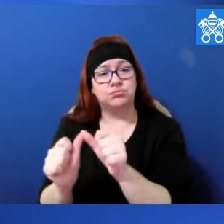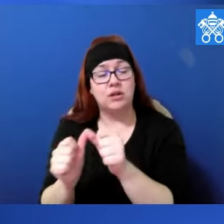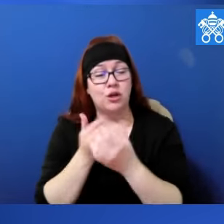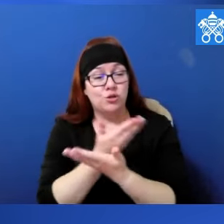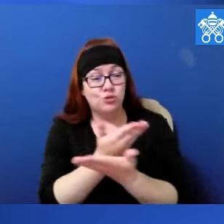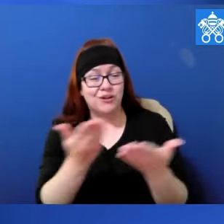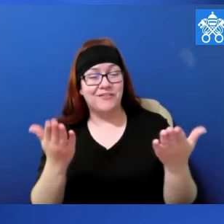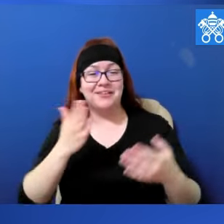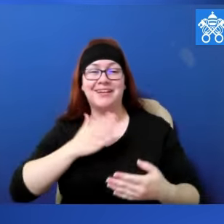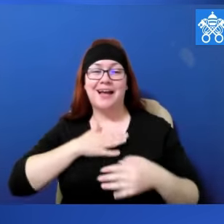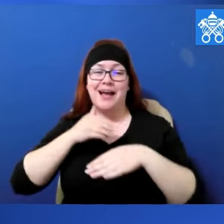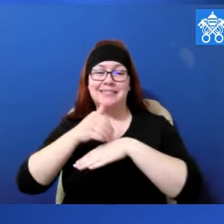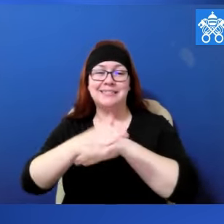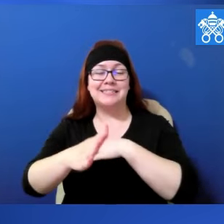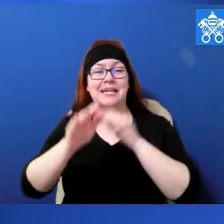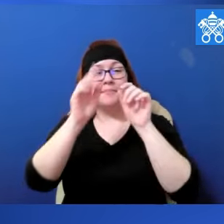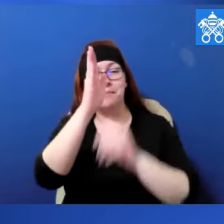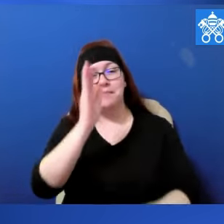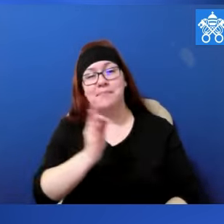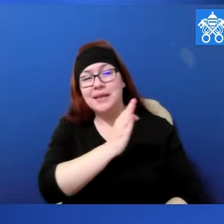of you, my blessings.